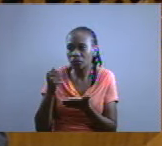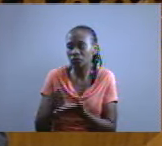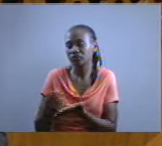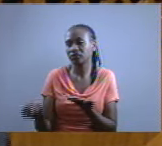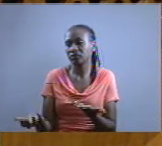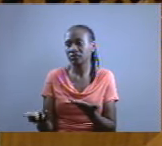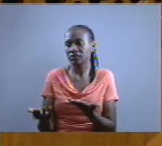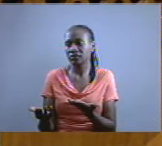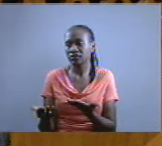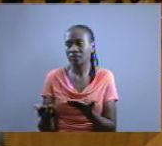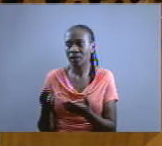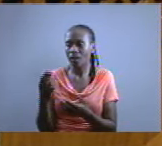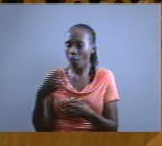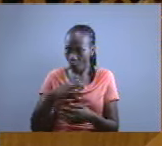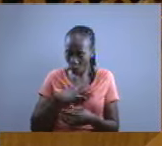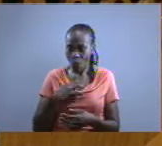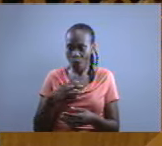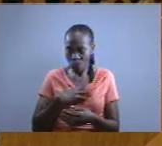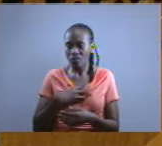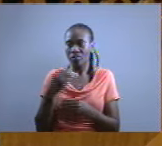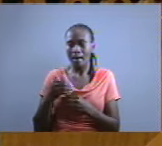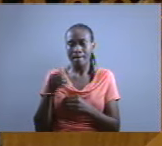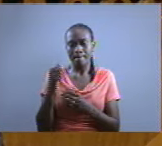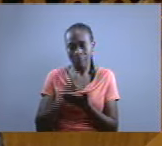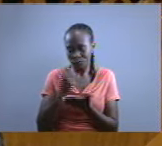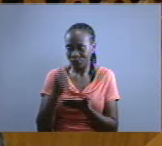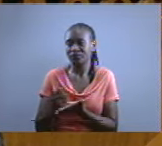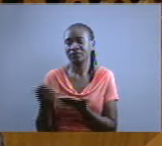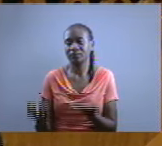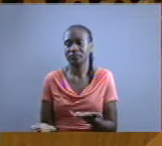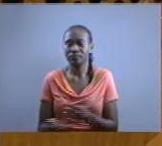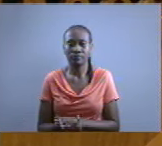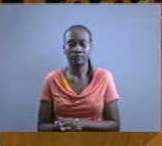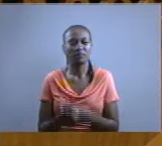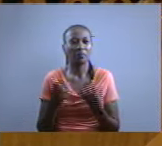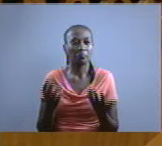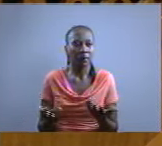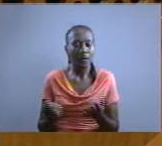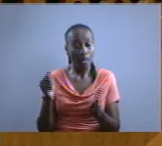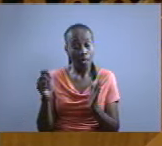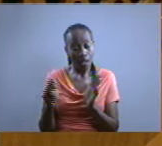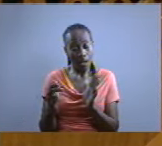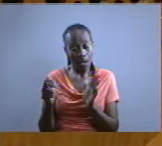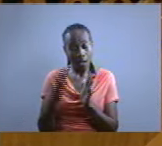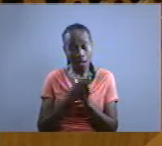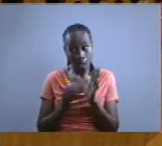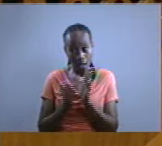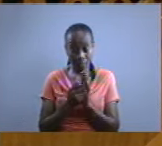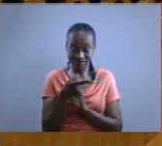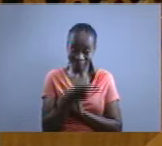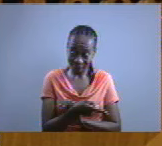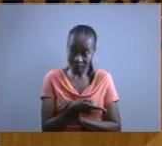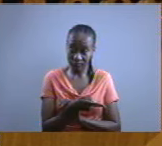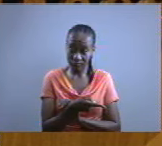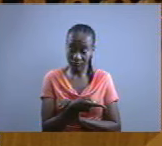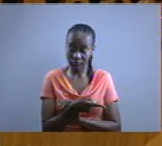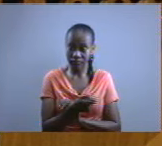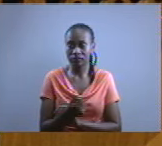a wholly owned subsidiary of the Post Office. In terms of that act, the corporatization